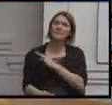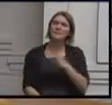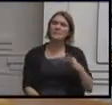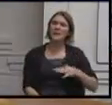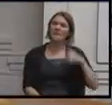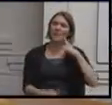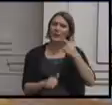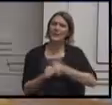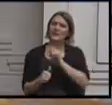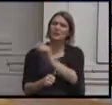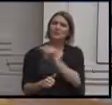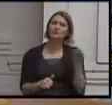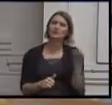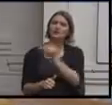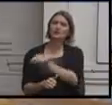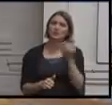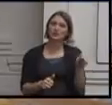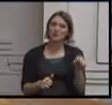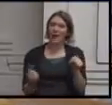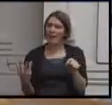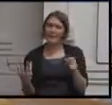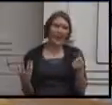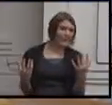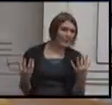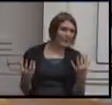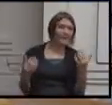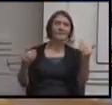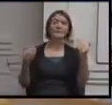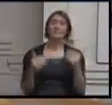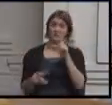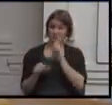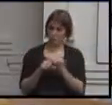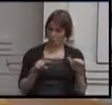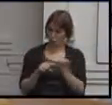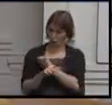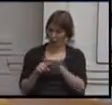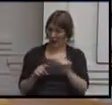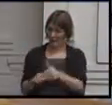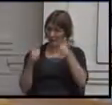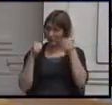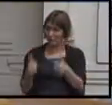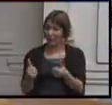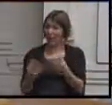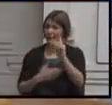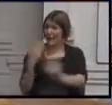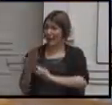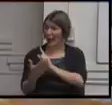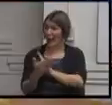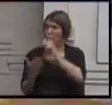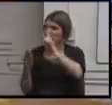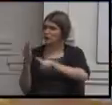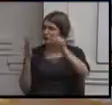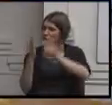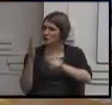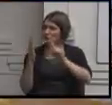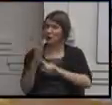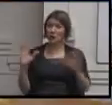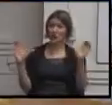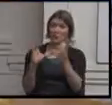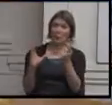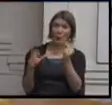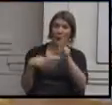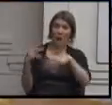within the fire department. It includes the level of training that staff undertakes and the level of certification that they